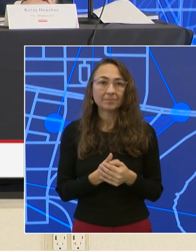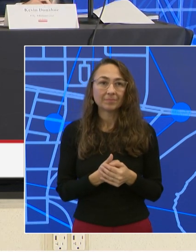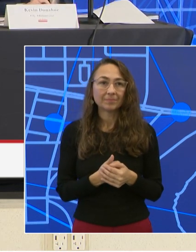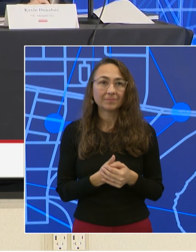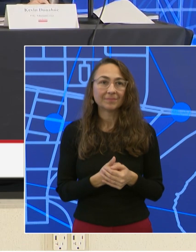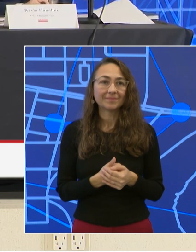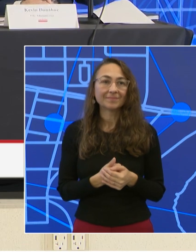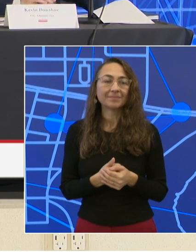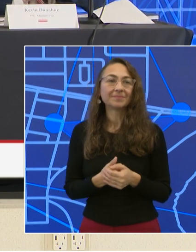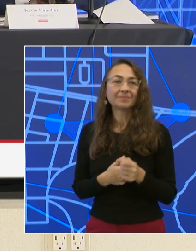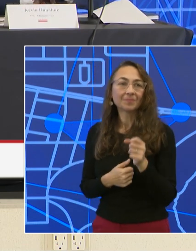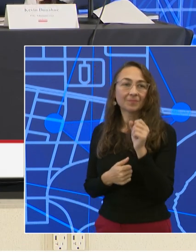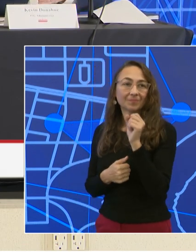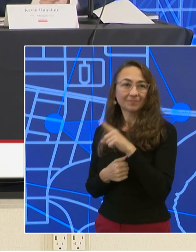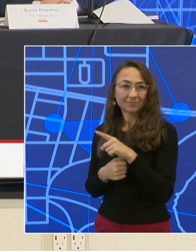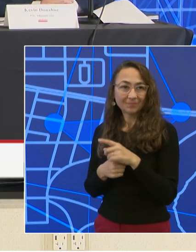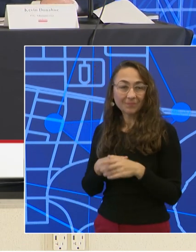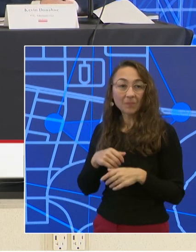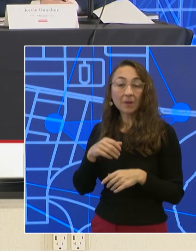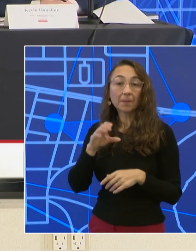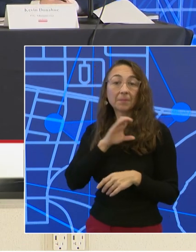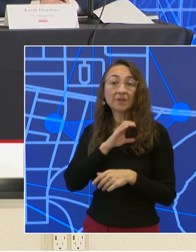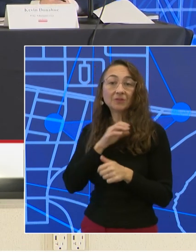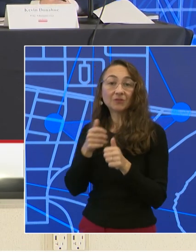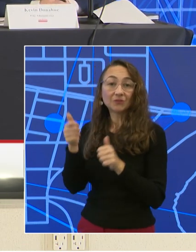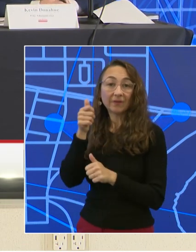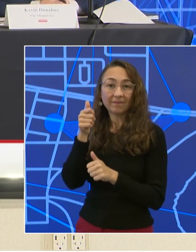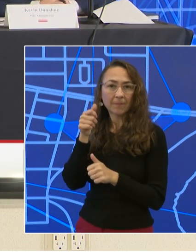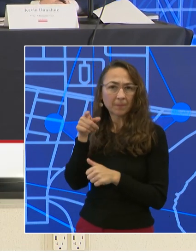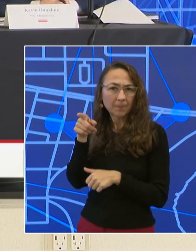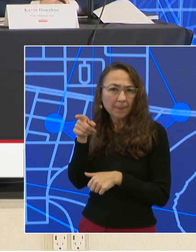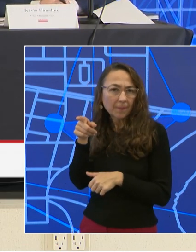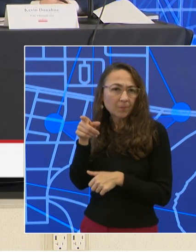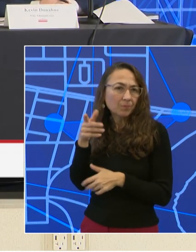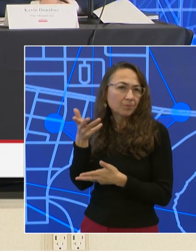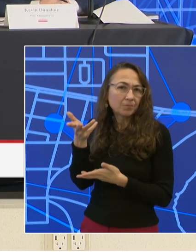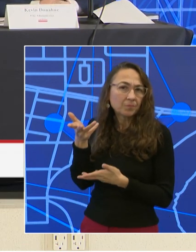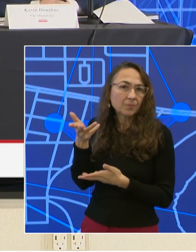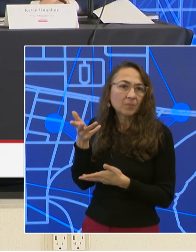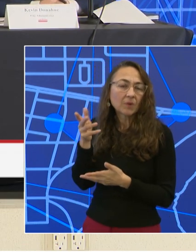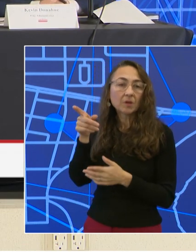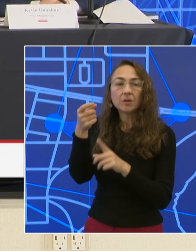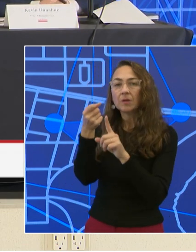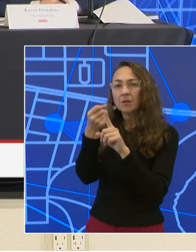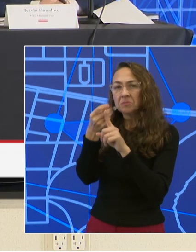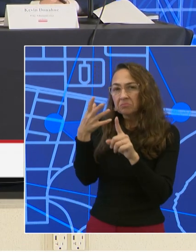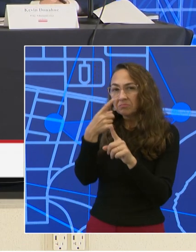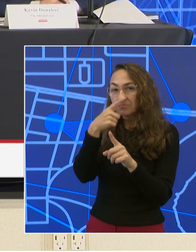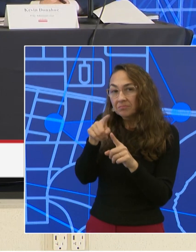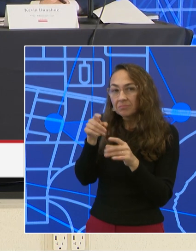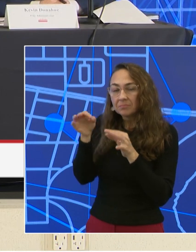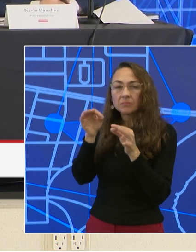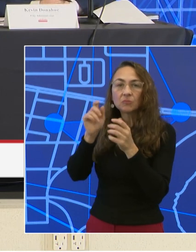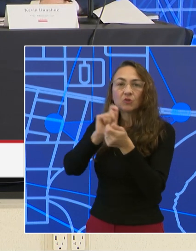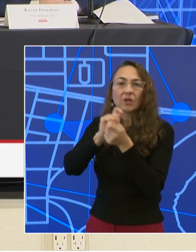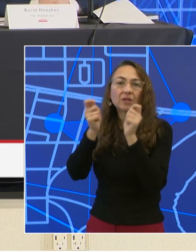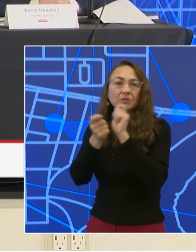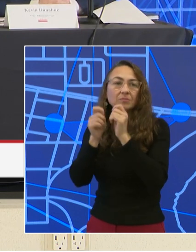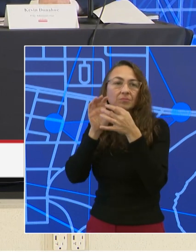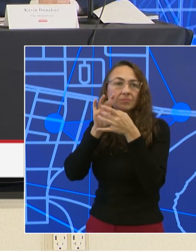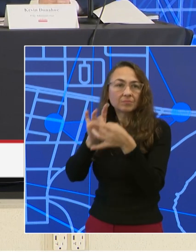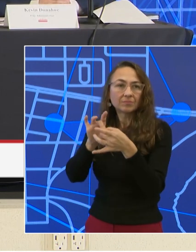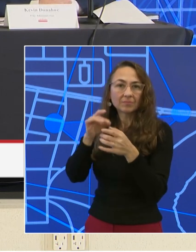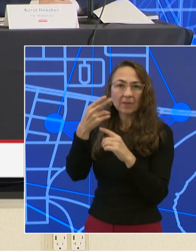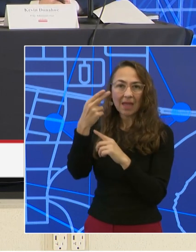Yes, Chief, I was wondering if you could tell a little bit about any changes and trends for hate crimes. I noticed on the